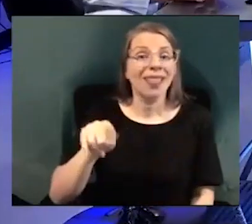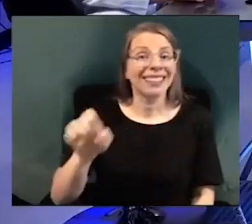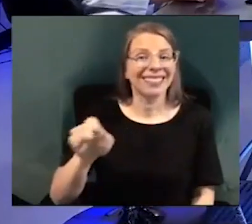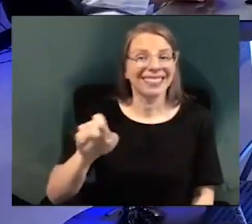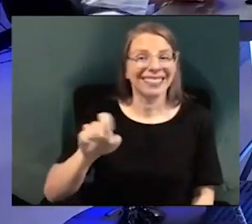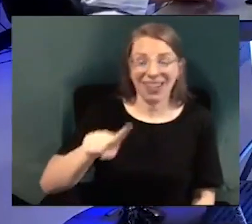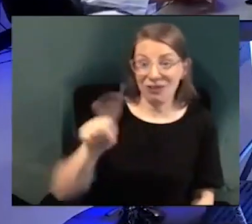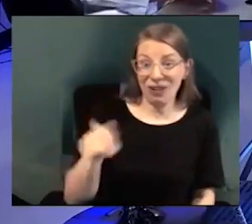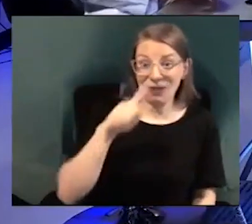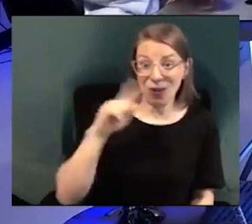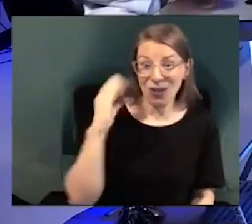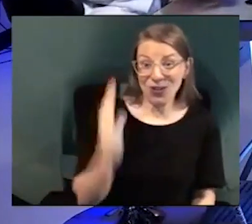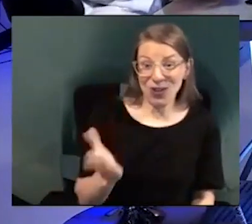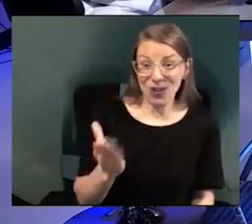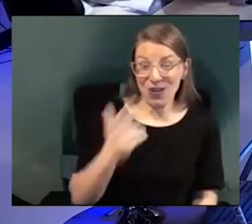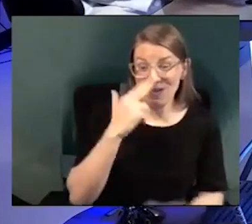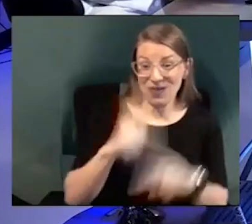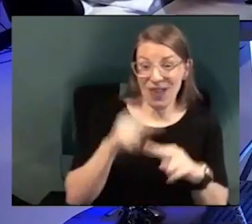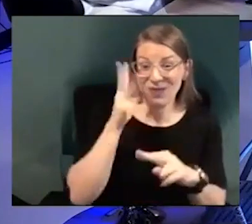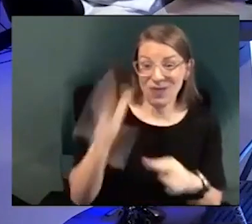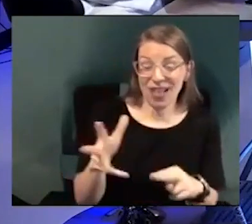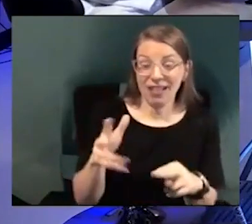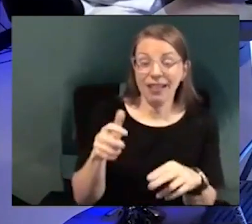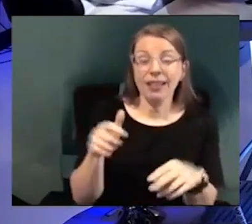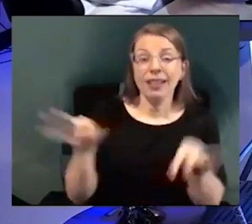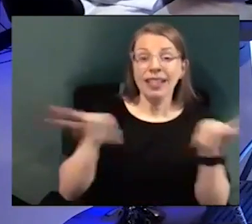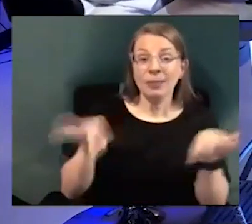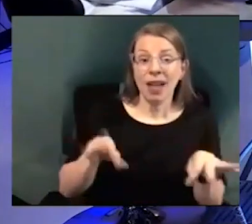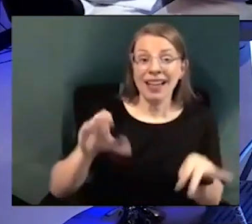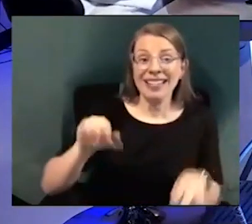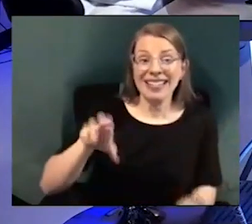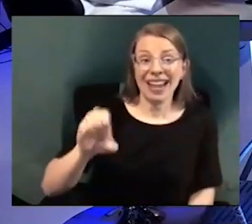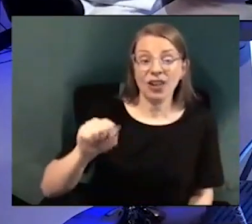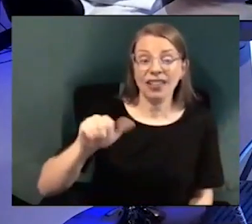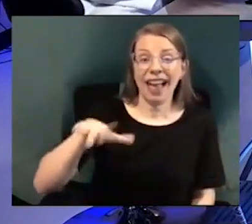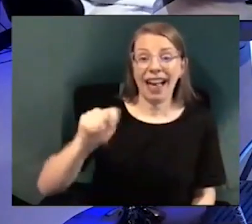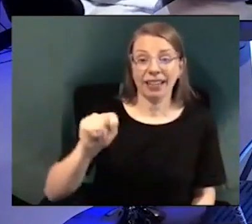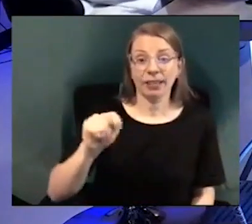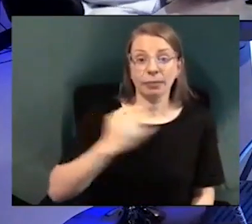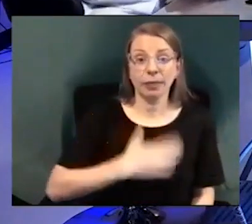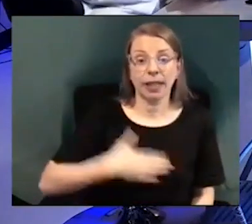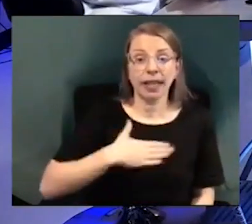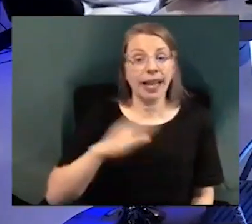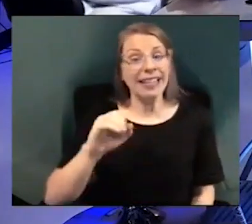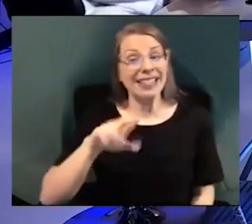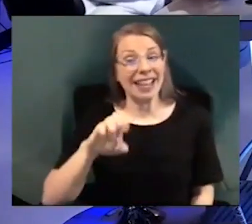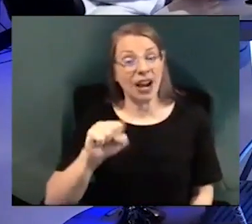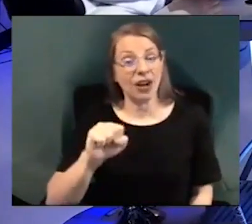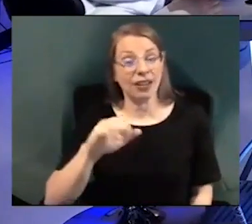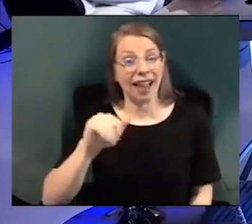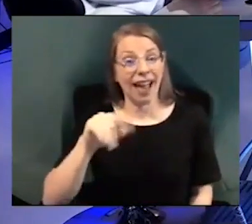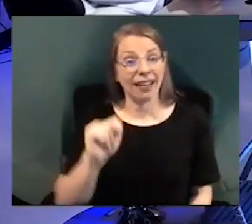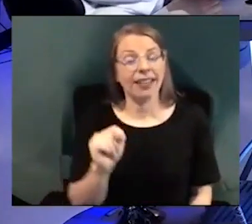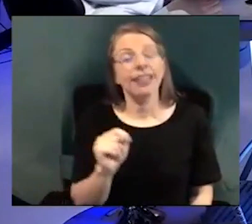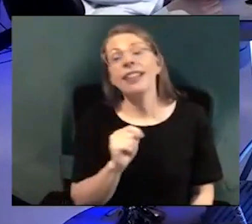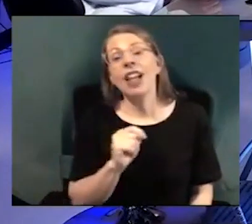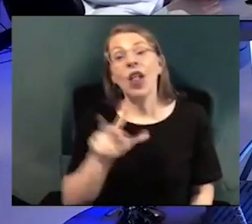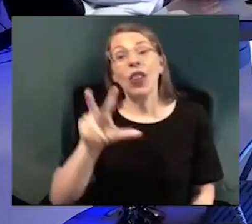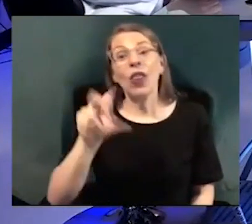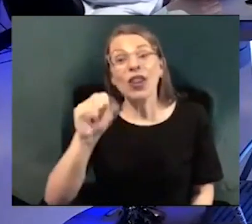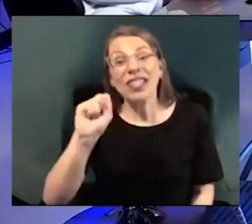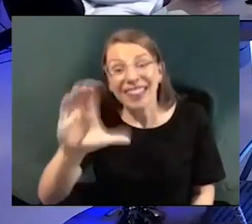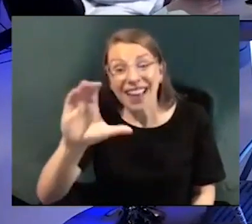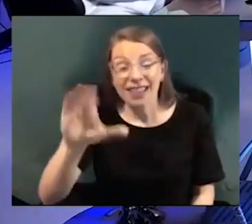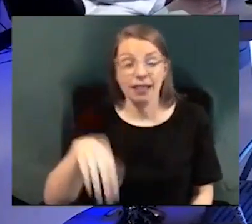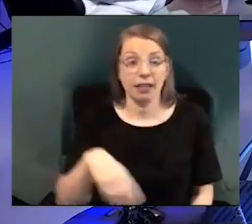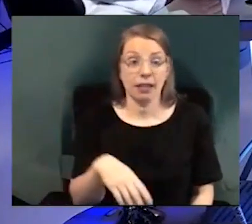go. This is going to be fun. I want you to explain the CARES Act and all that stuff to us. The CARES Act. Or whatever. I mean, 30 seconds. This whole thing. What